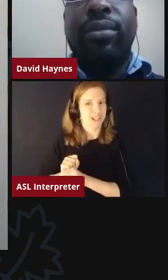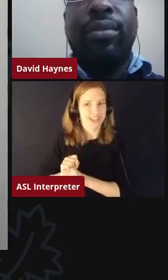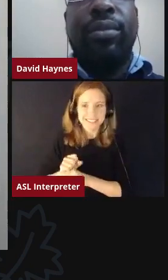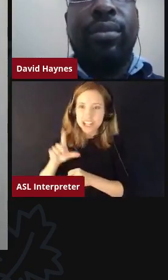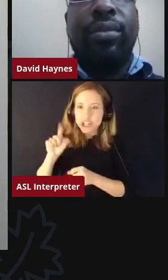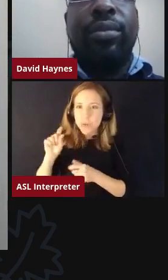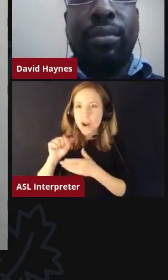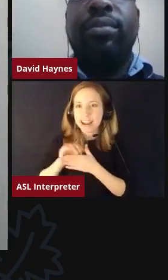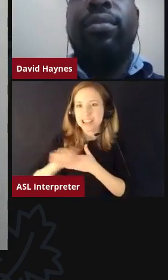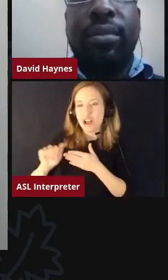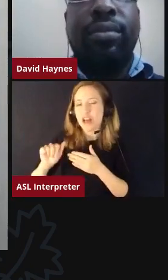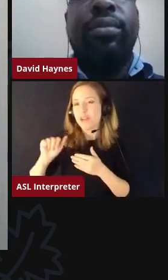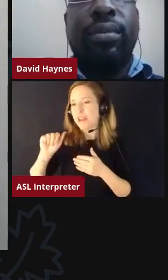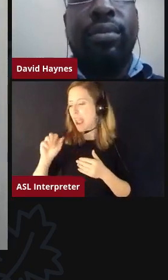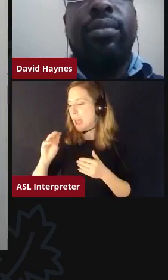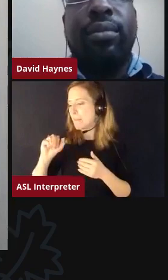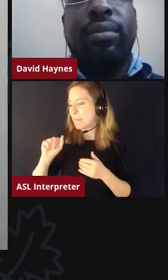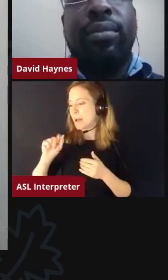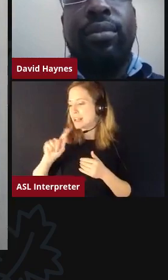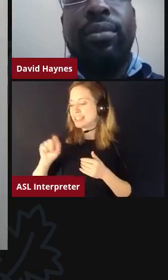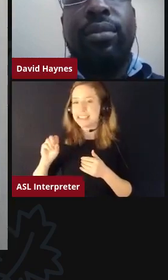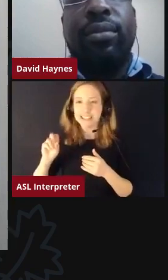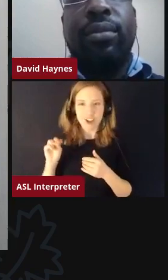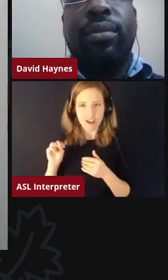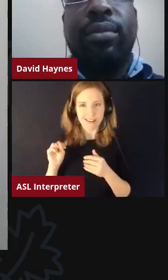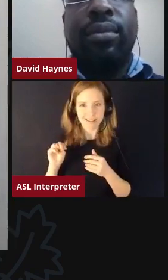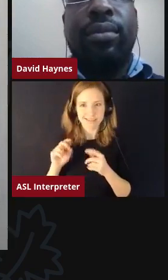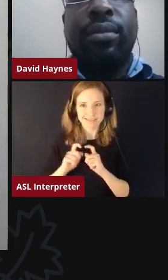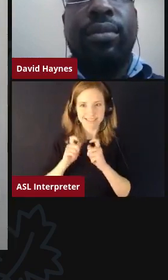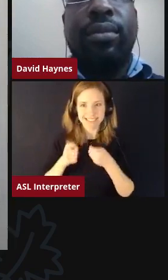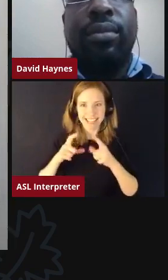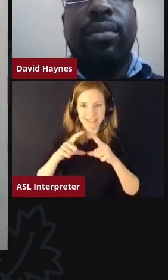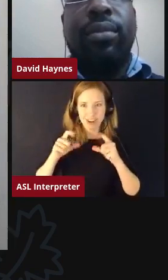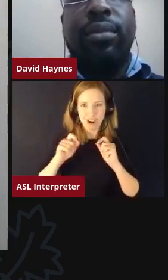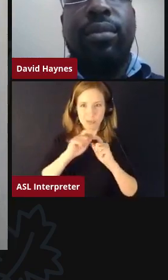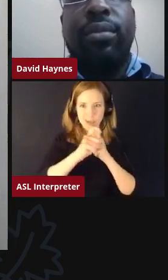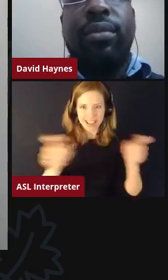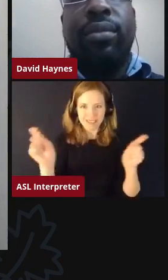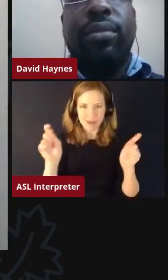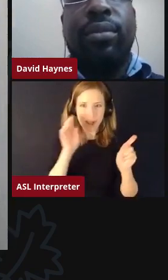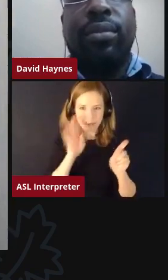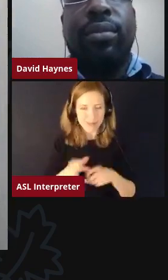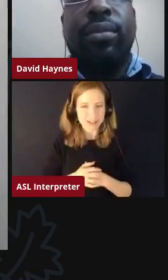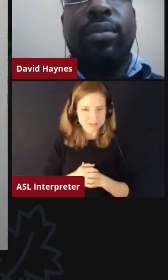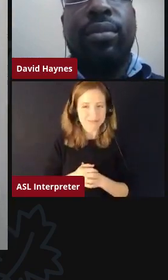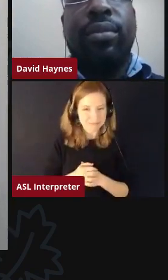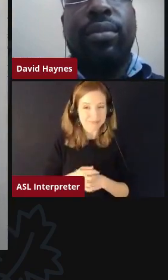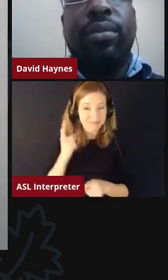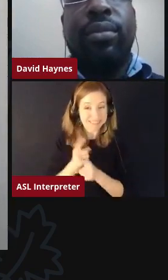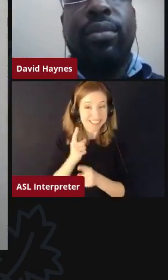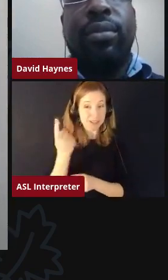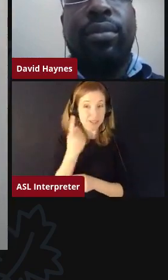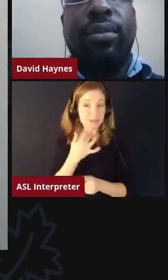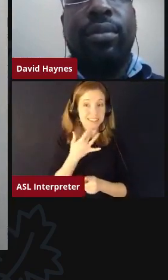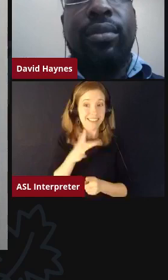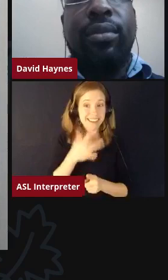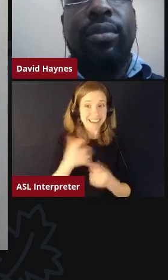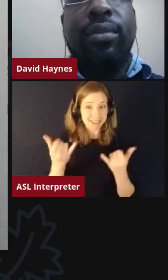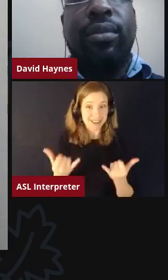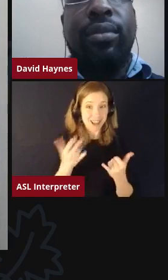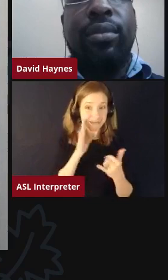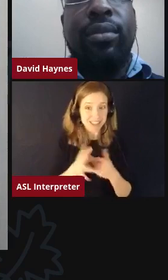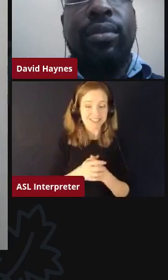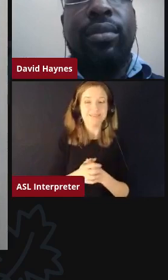Yes, you heard that right. So somebody is going to be a lucky winner today. But in order to do that, we want you to stick around. There's a lot